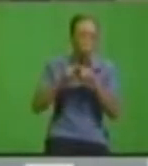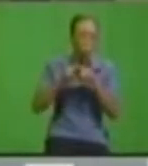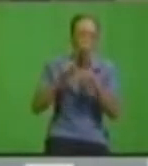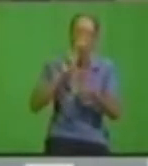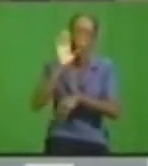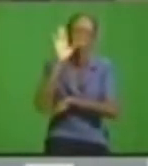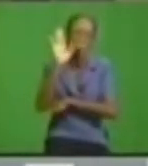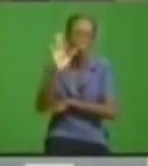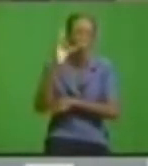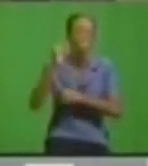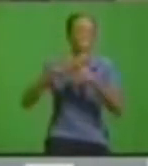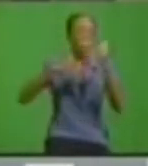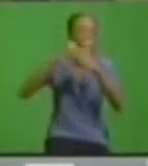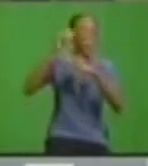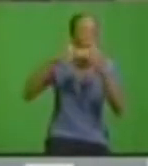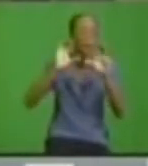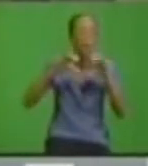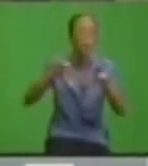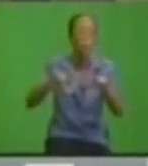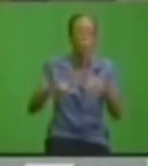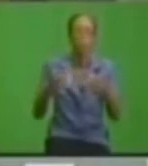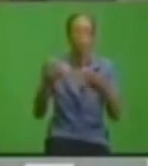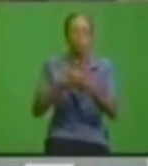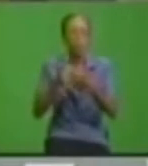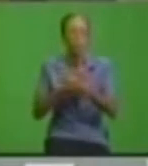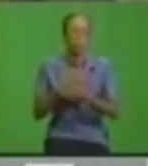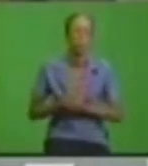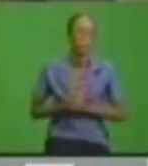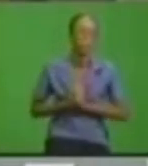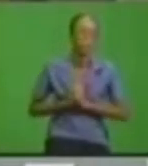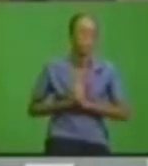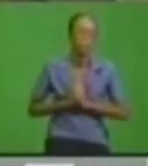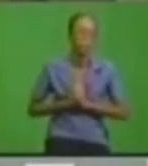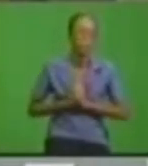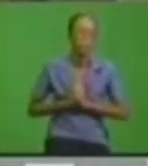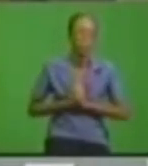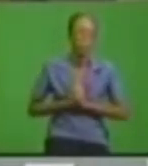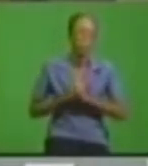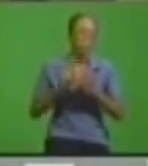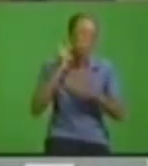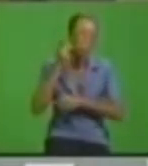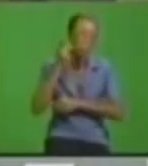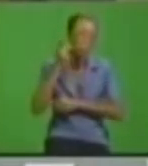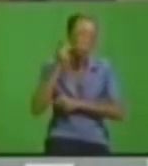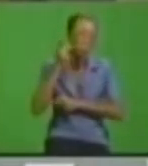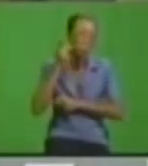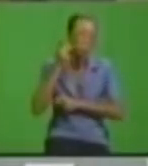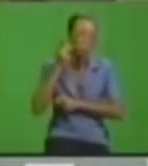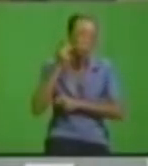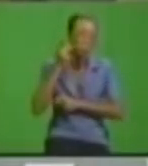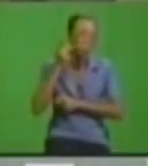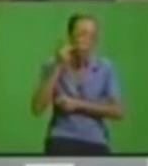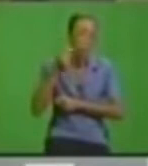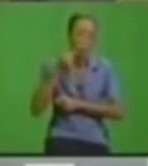to the building of a modern Caribbean civilization in more ways than one. Indeed, I also recall